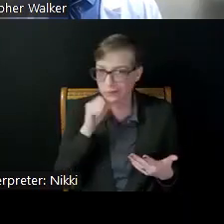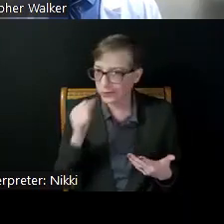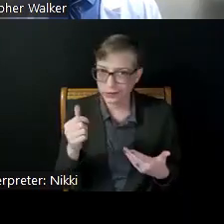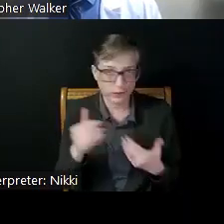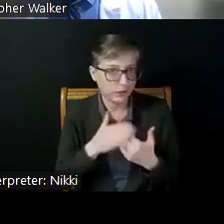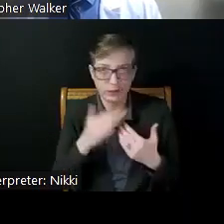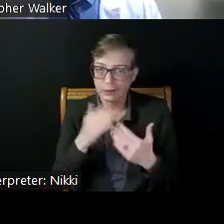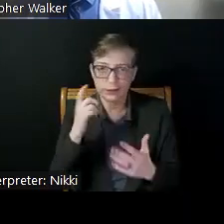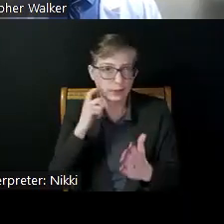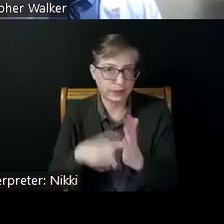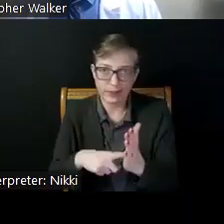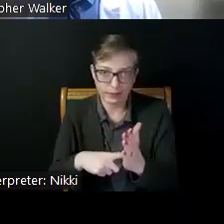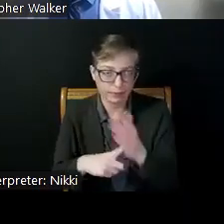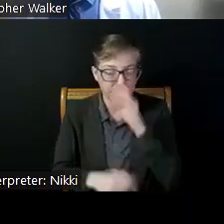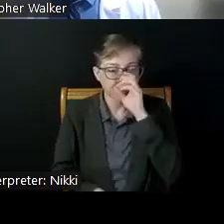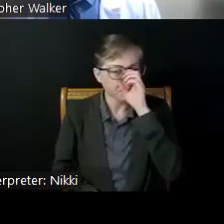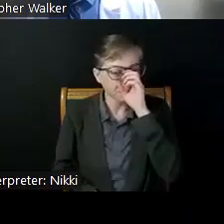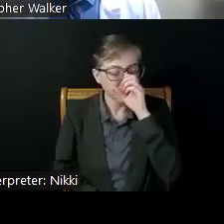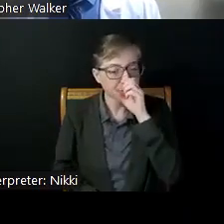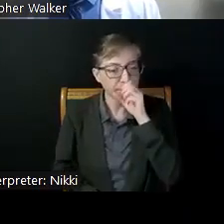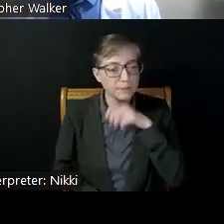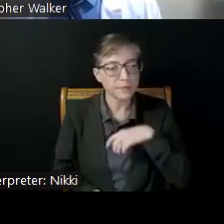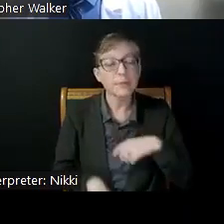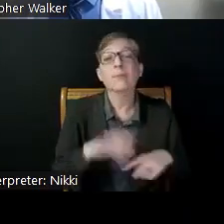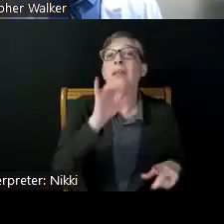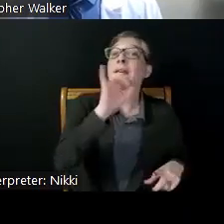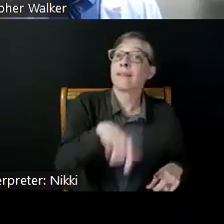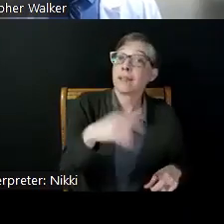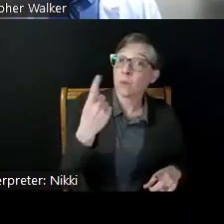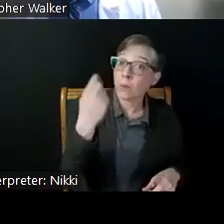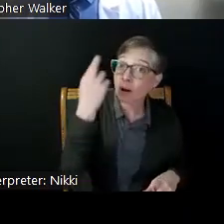FIT test actually needs to be repeated every year.